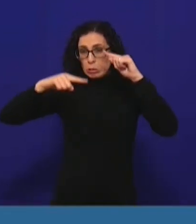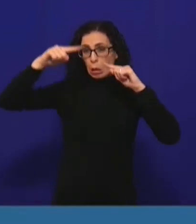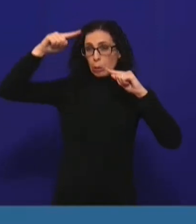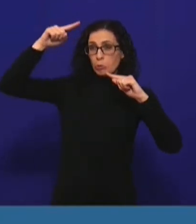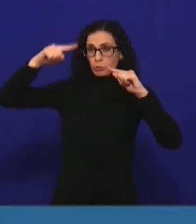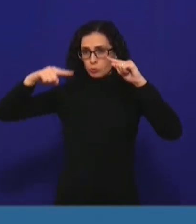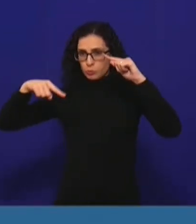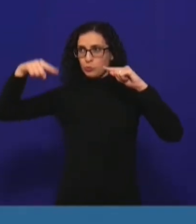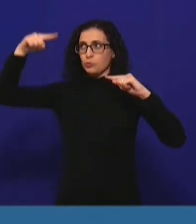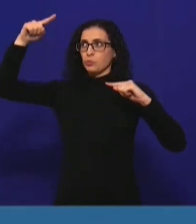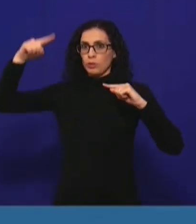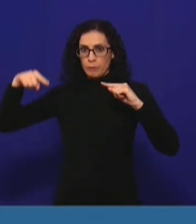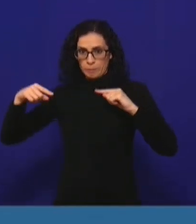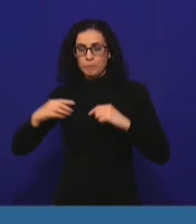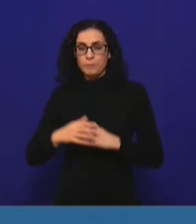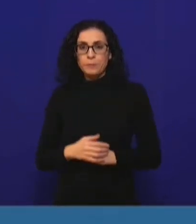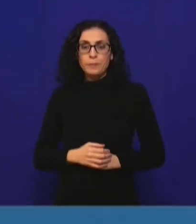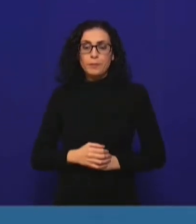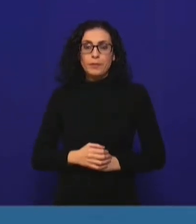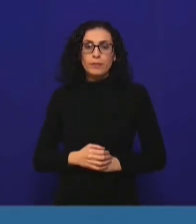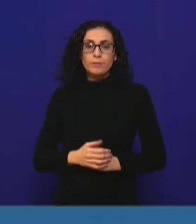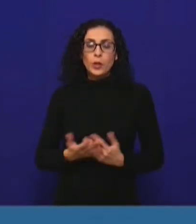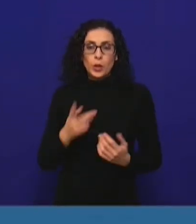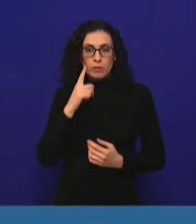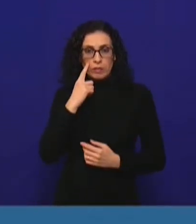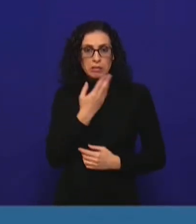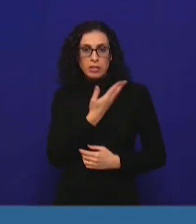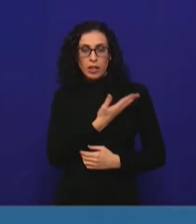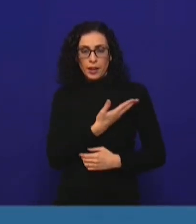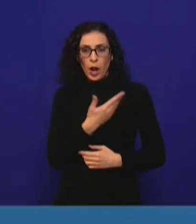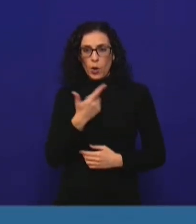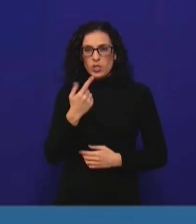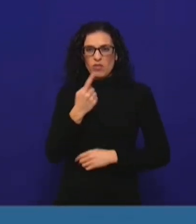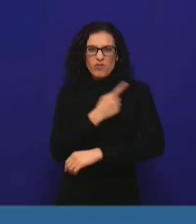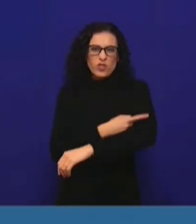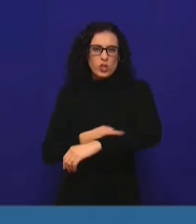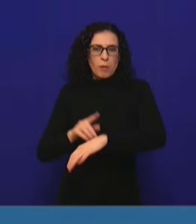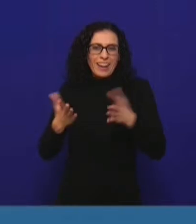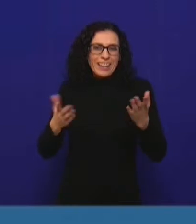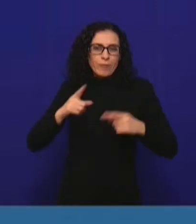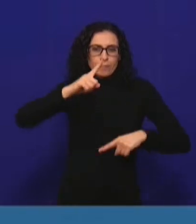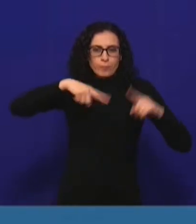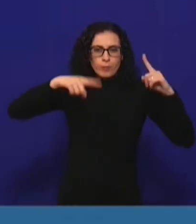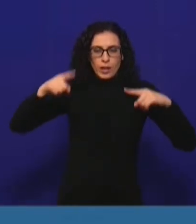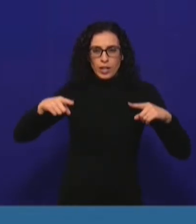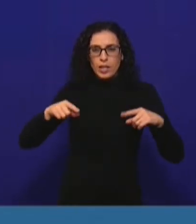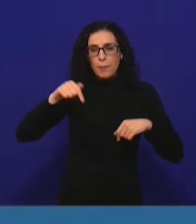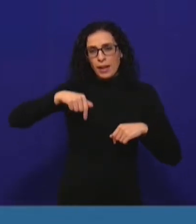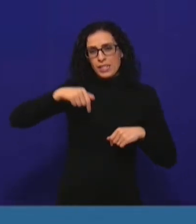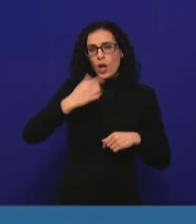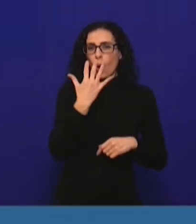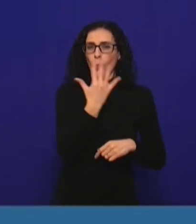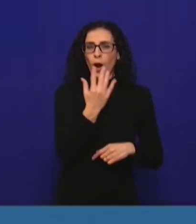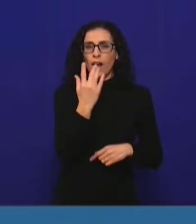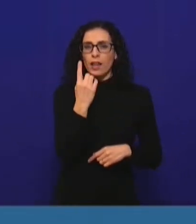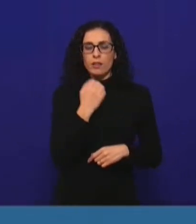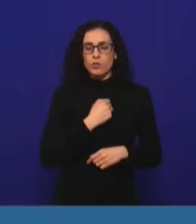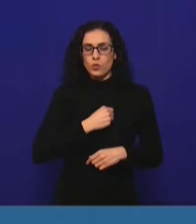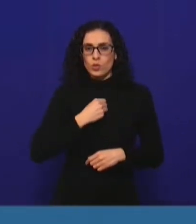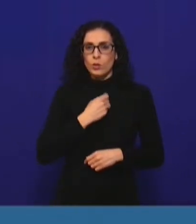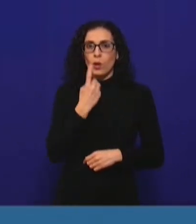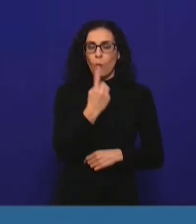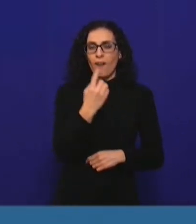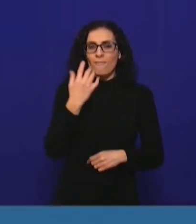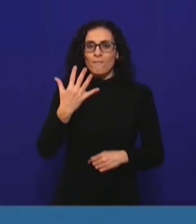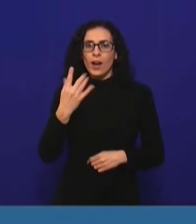ġurnata għall-oħra. Infatti jekk taraw naqra bħalissa 7-day moving average huwa ta' 151. Però nfakkarkom